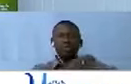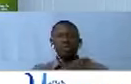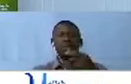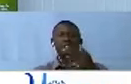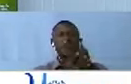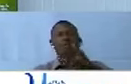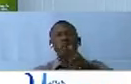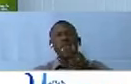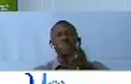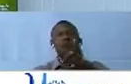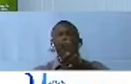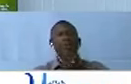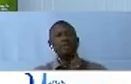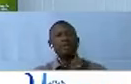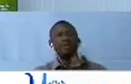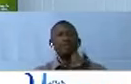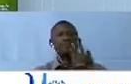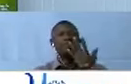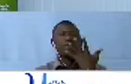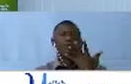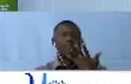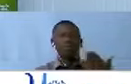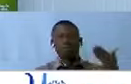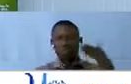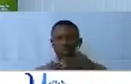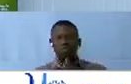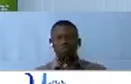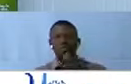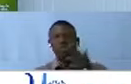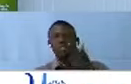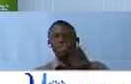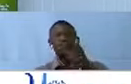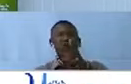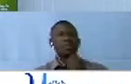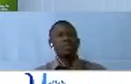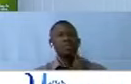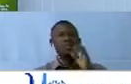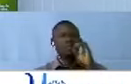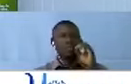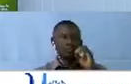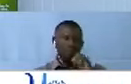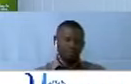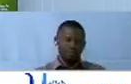To 1990. Ata 1990 sangokang. What did you do after that? I